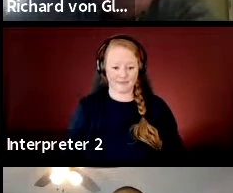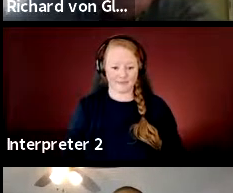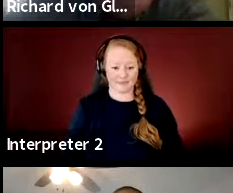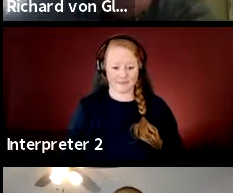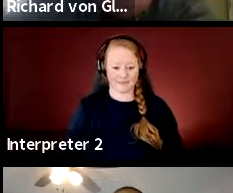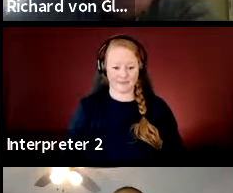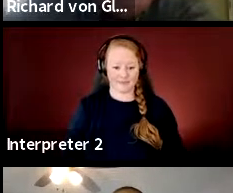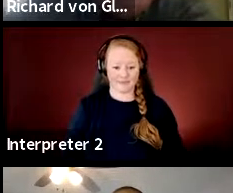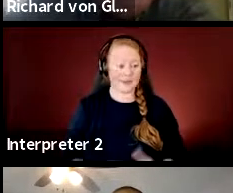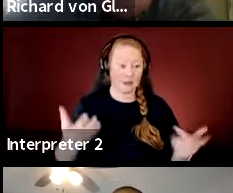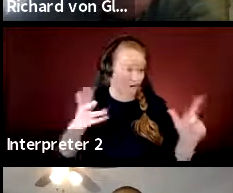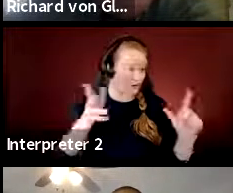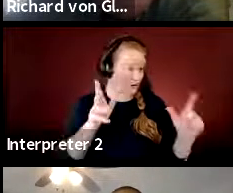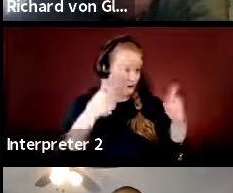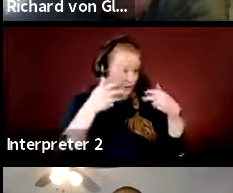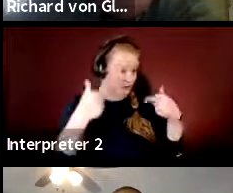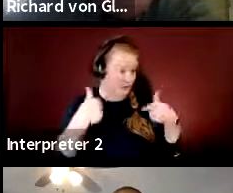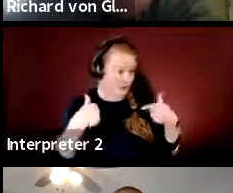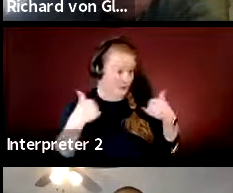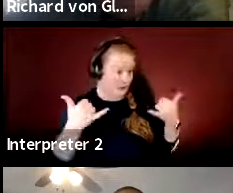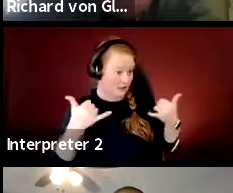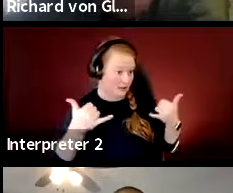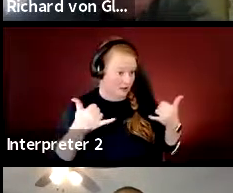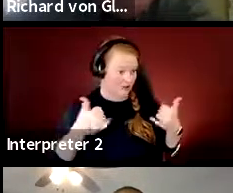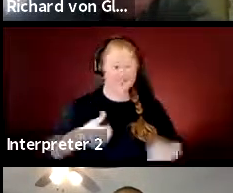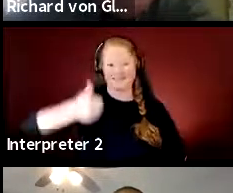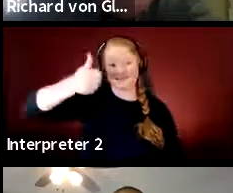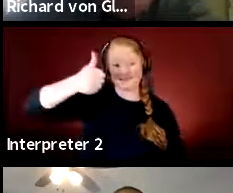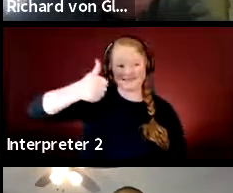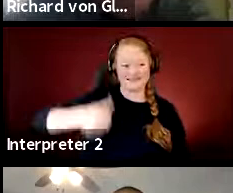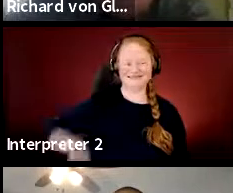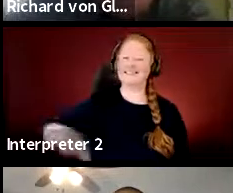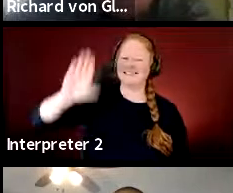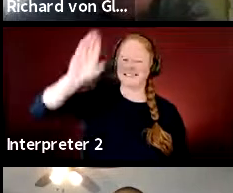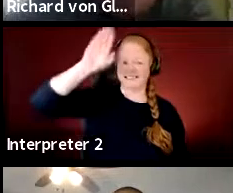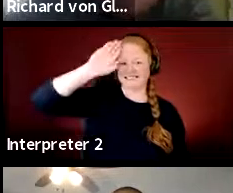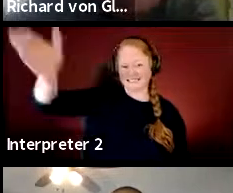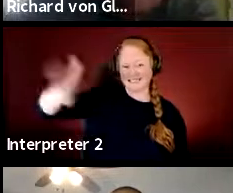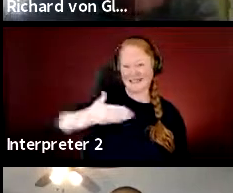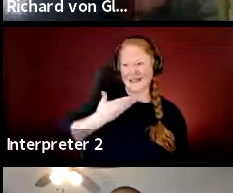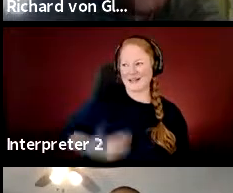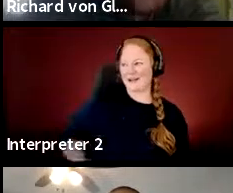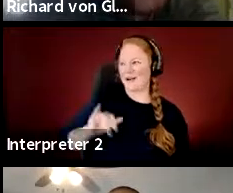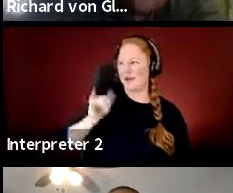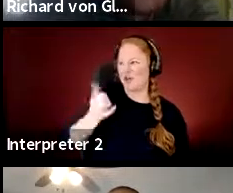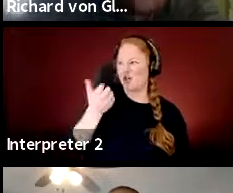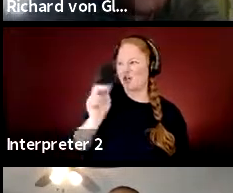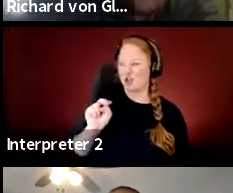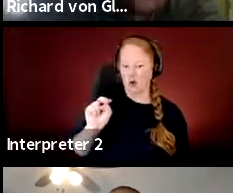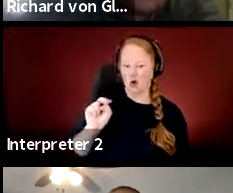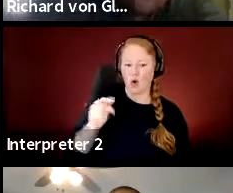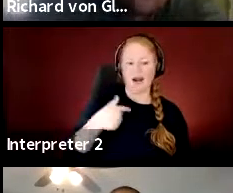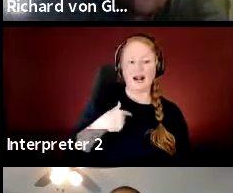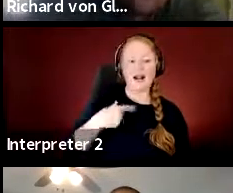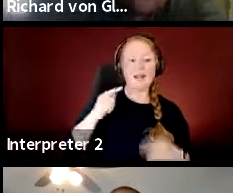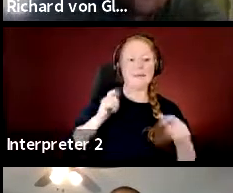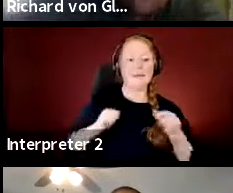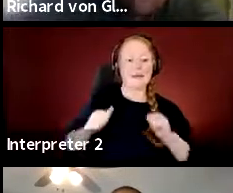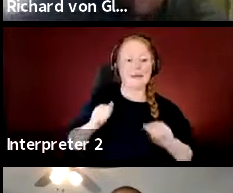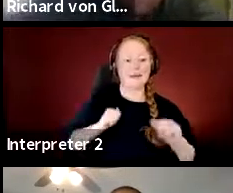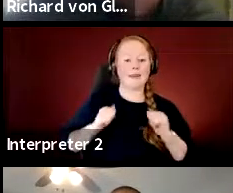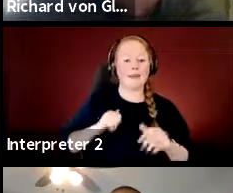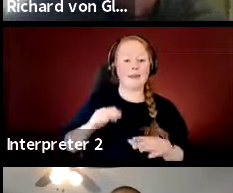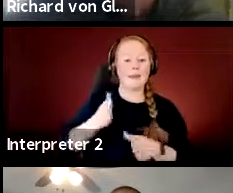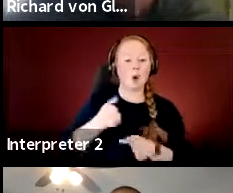How's that? Good? There we go. Hi, I'm Joan Lipkin. I'm a theater maker and educator. I'm also a specialist